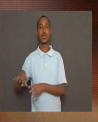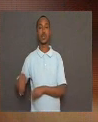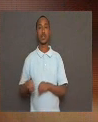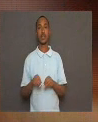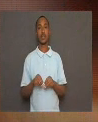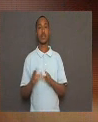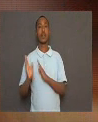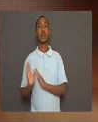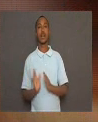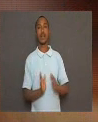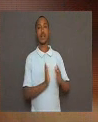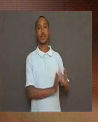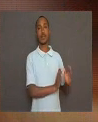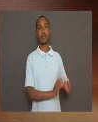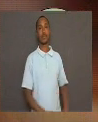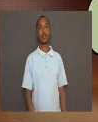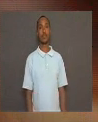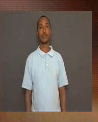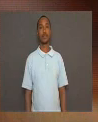Students, let's get ready.